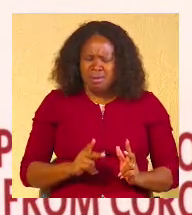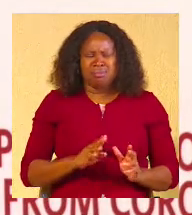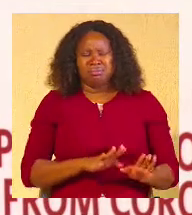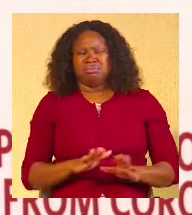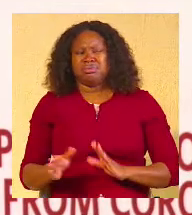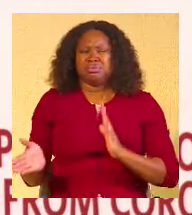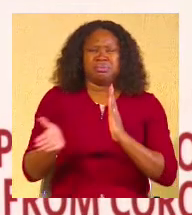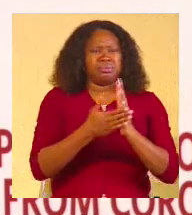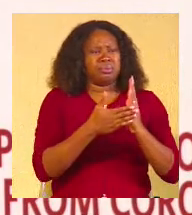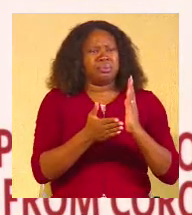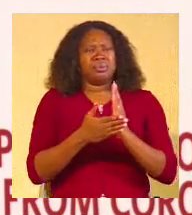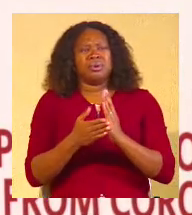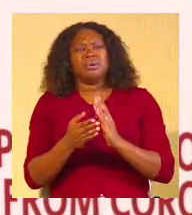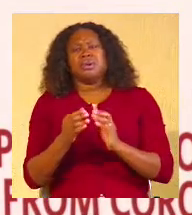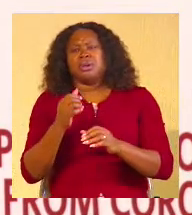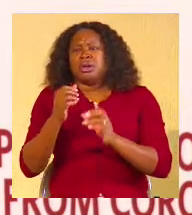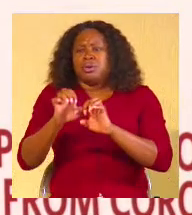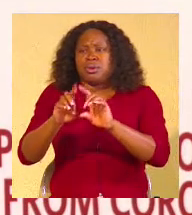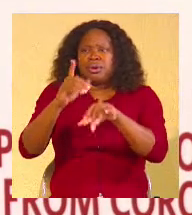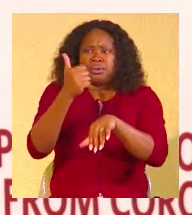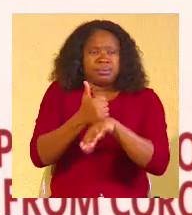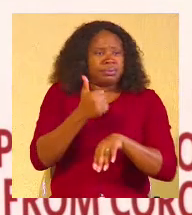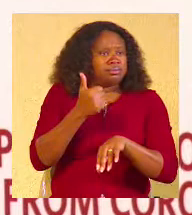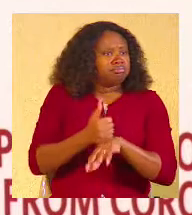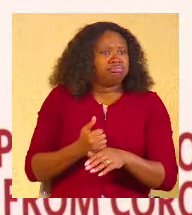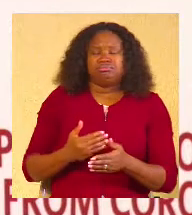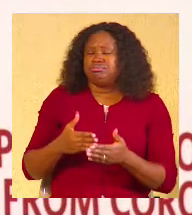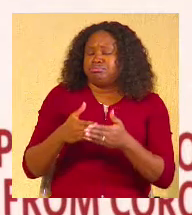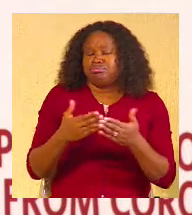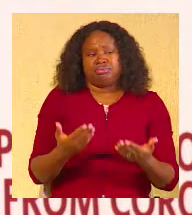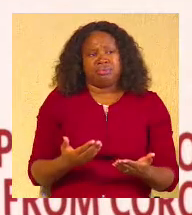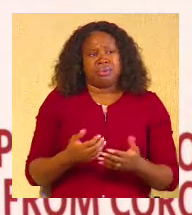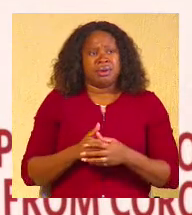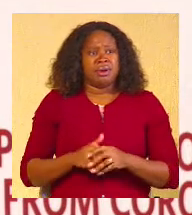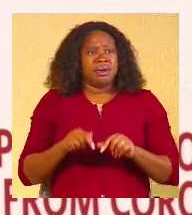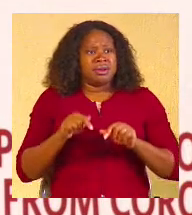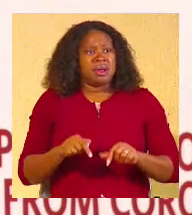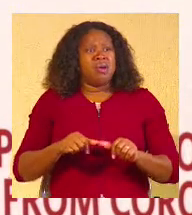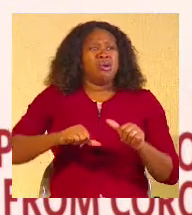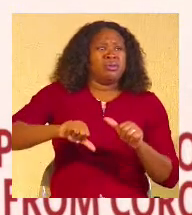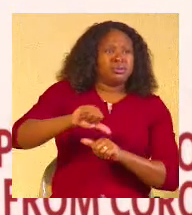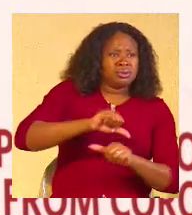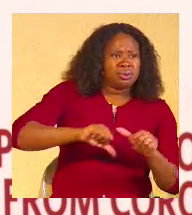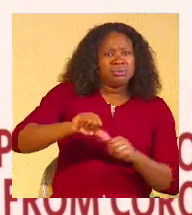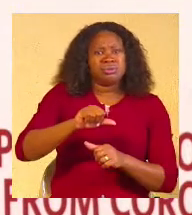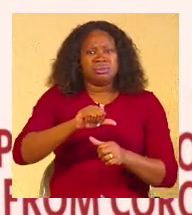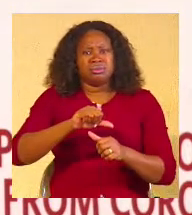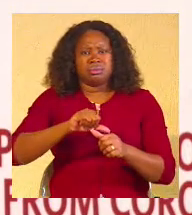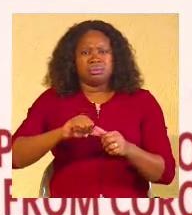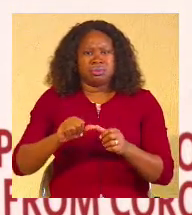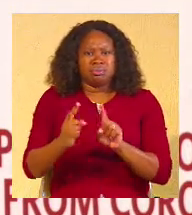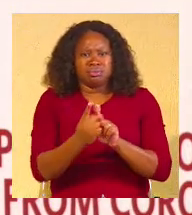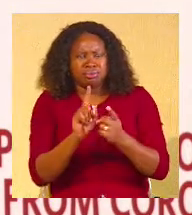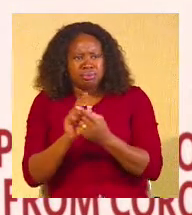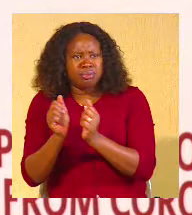of non-formal educational opportunities, which deprives them of social engagement with